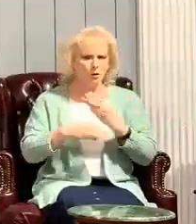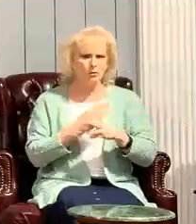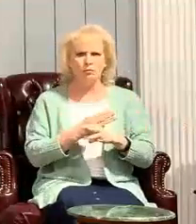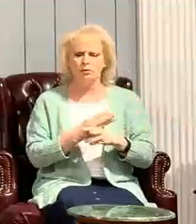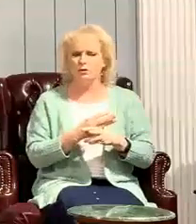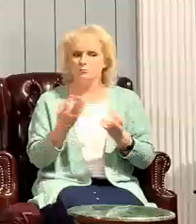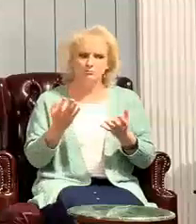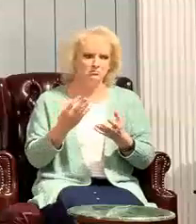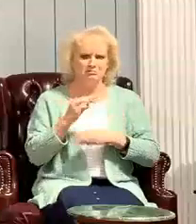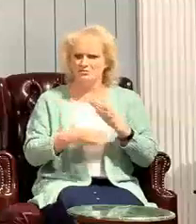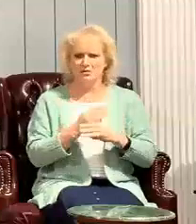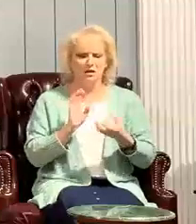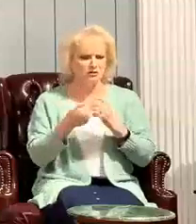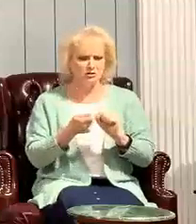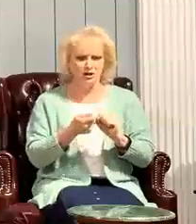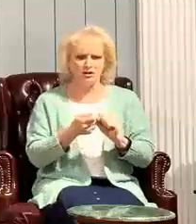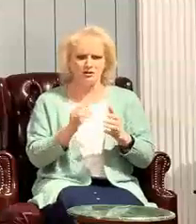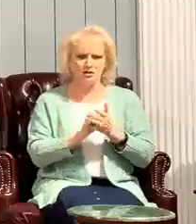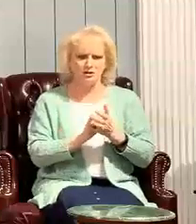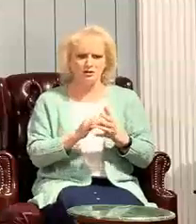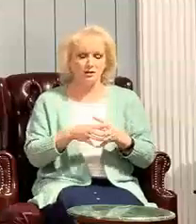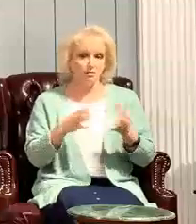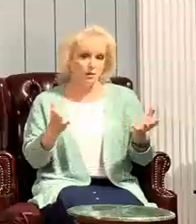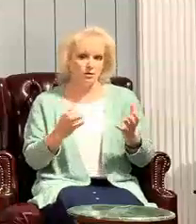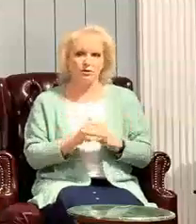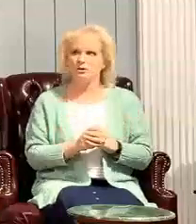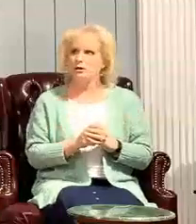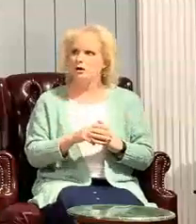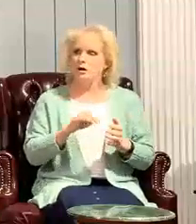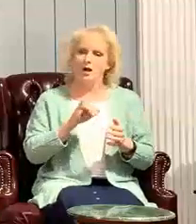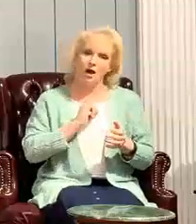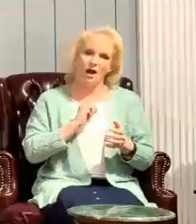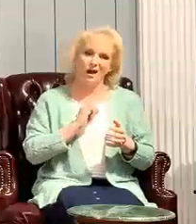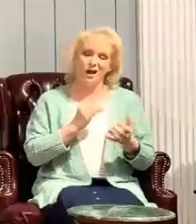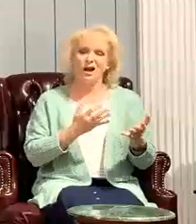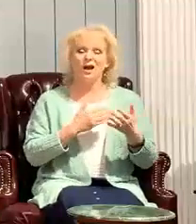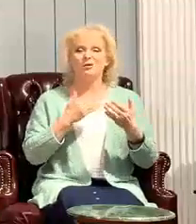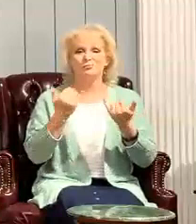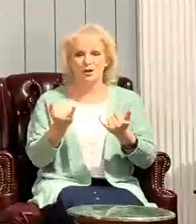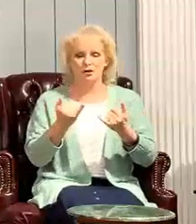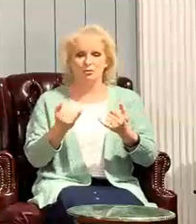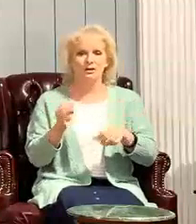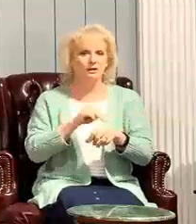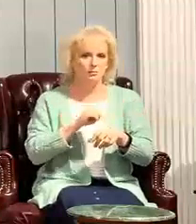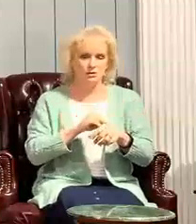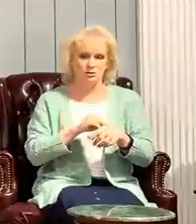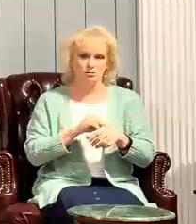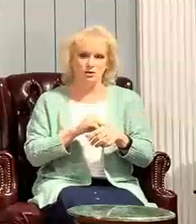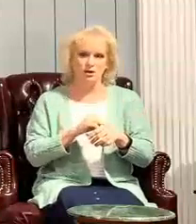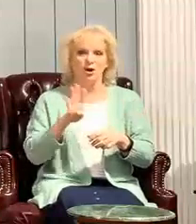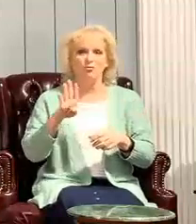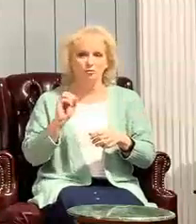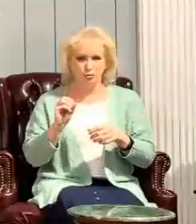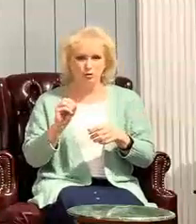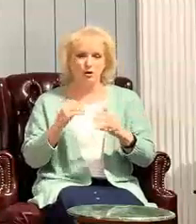hasn't changed that much in 50 years. Well, I've been in the ministry, it's coming on to 40 years now. I'm just going to tell you something. This world is